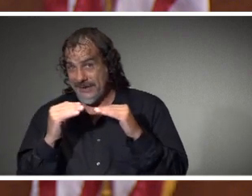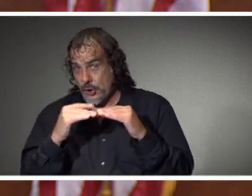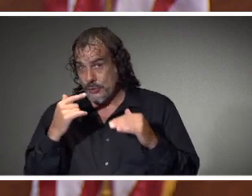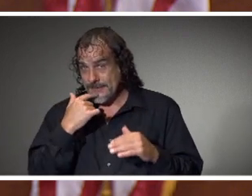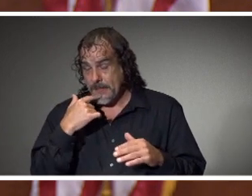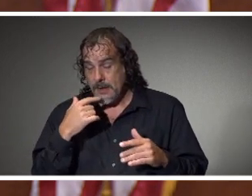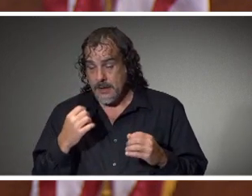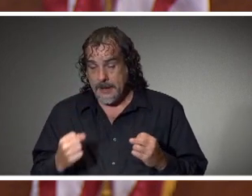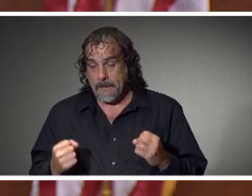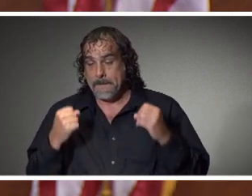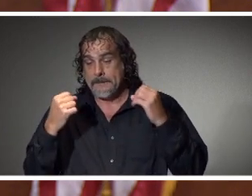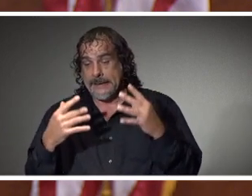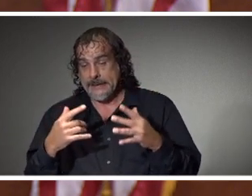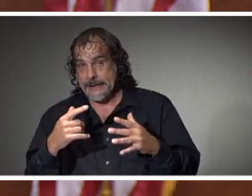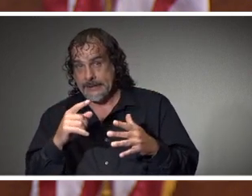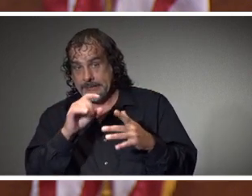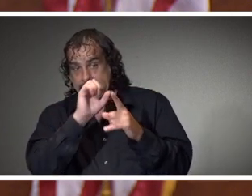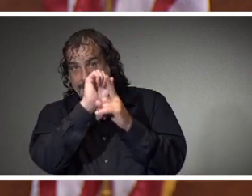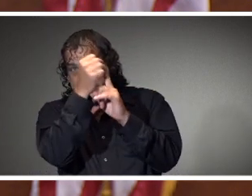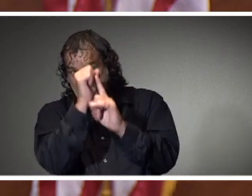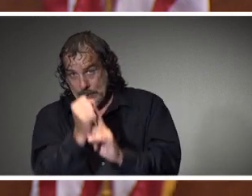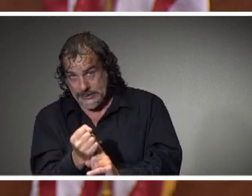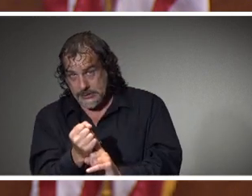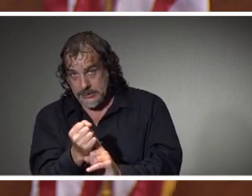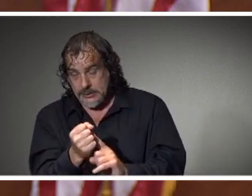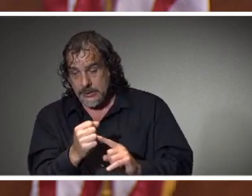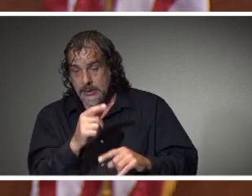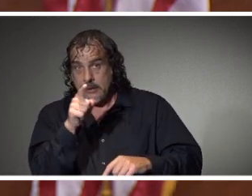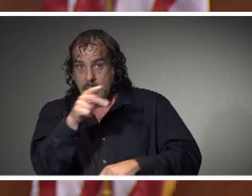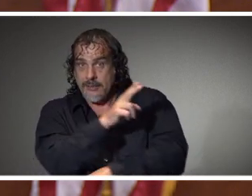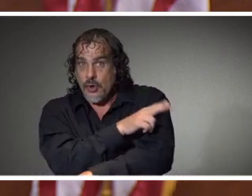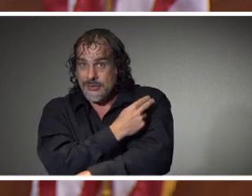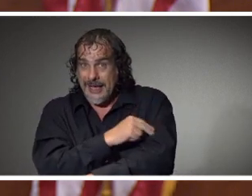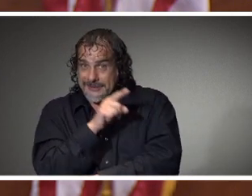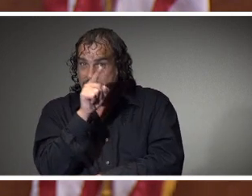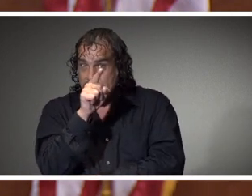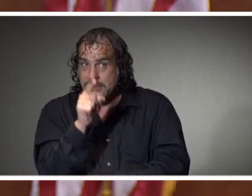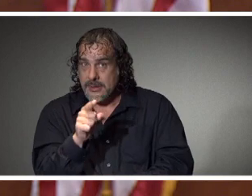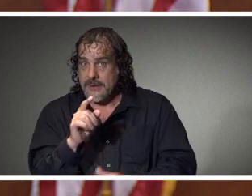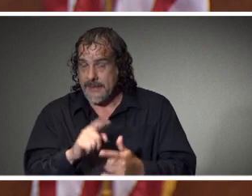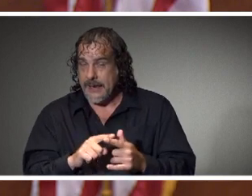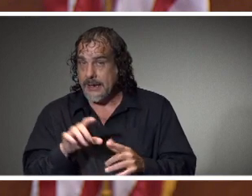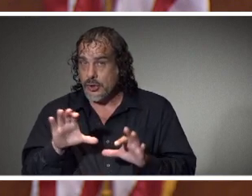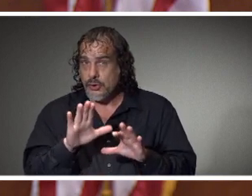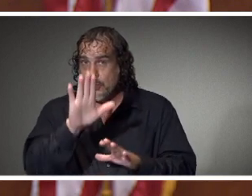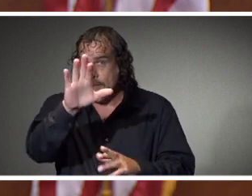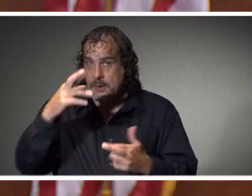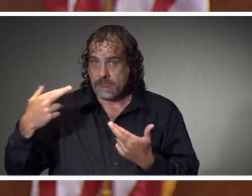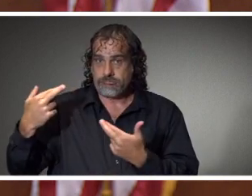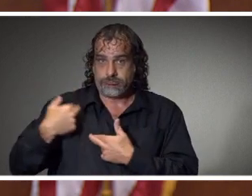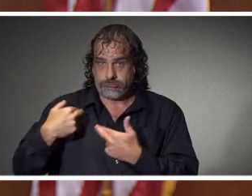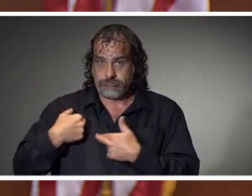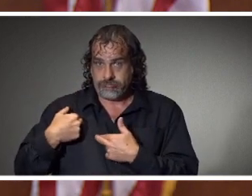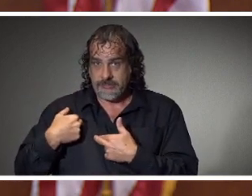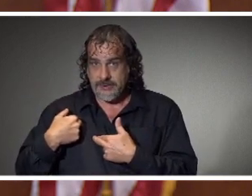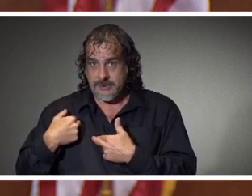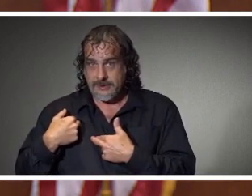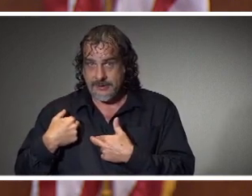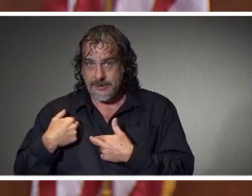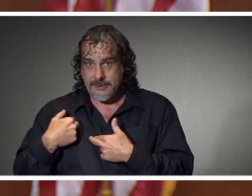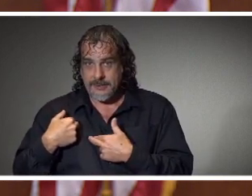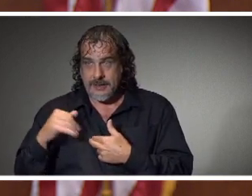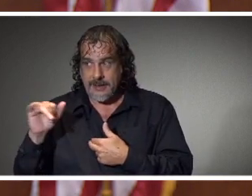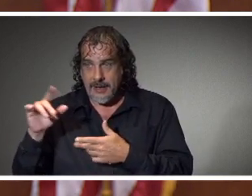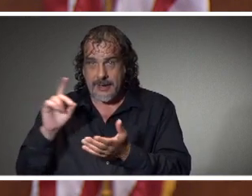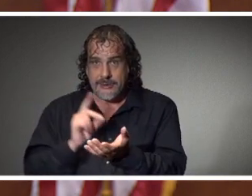instances, we need our hospitals to step up and do some of those things